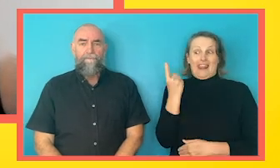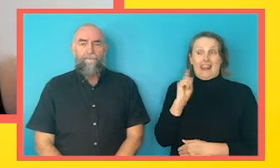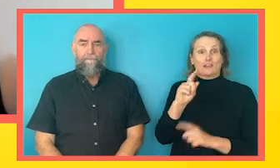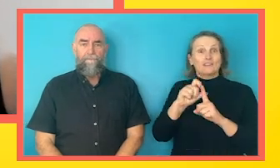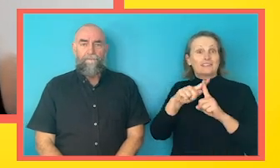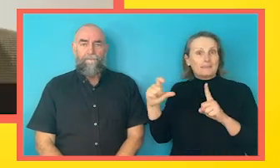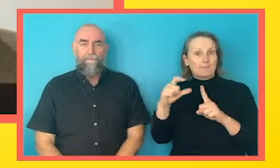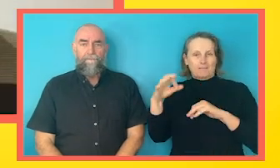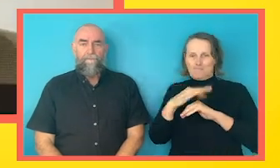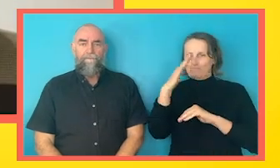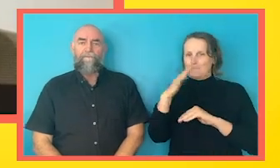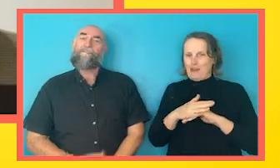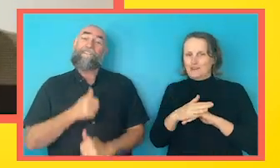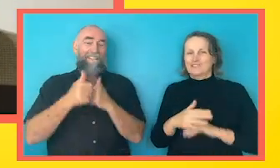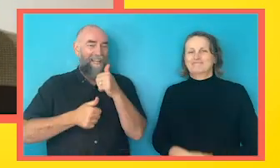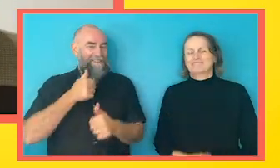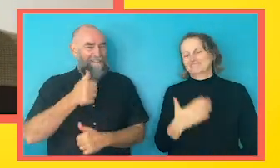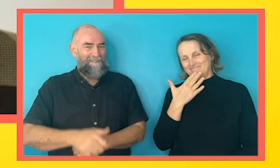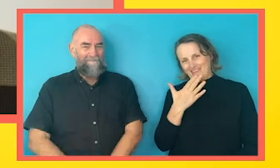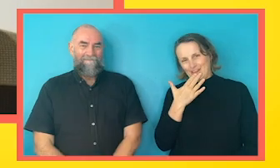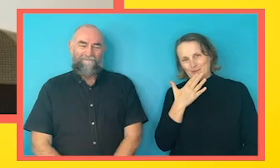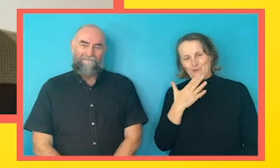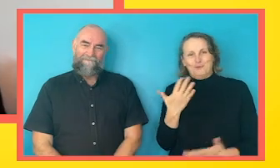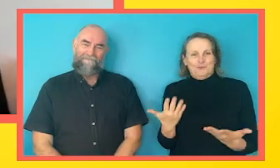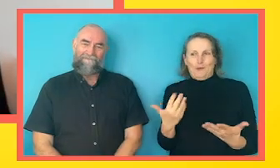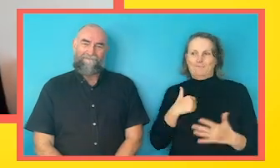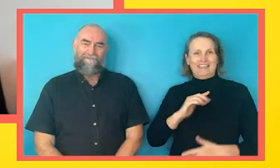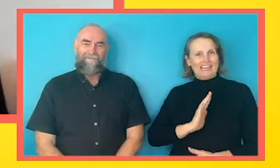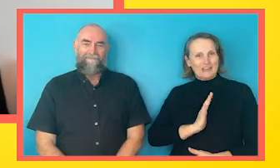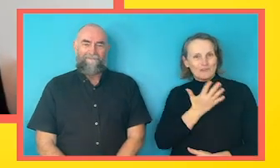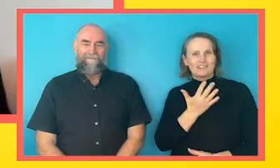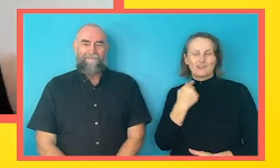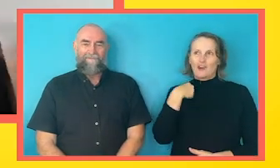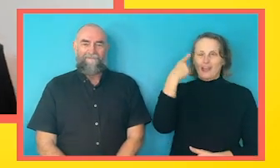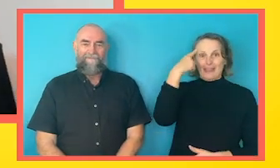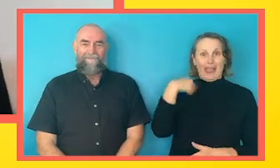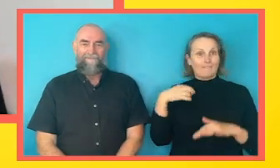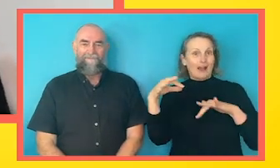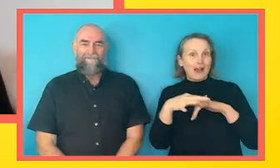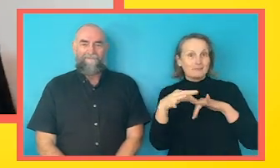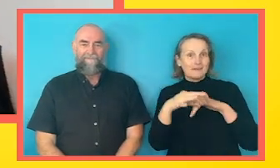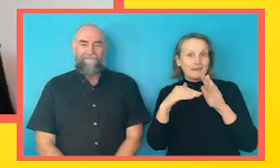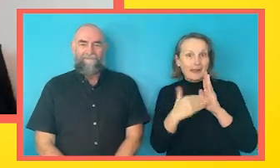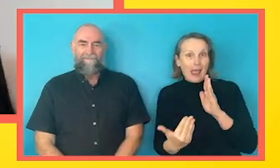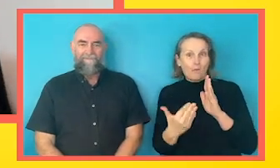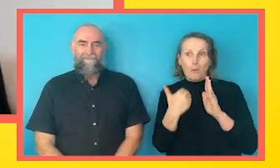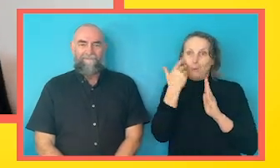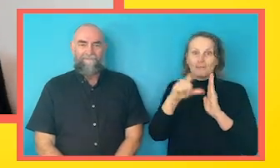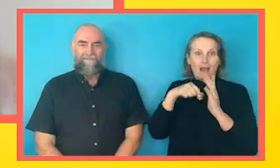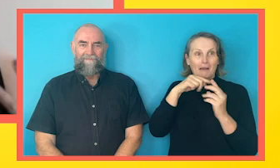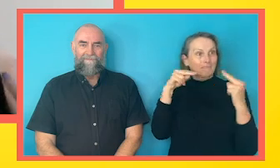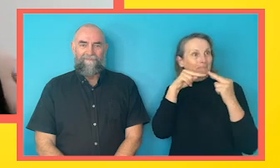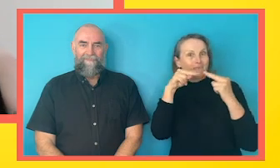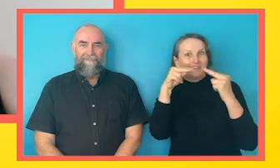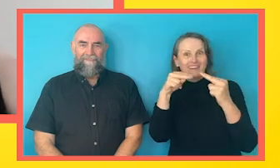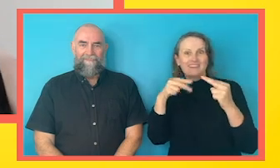of last year, so in December. Thank you. So it's been interesting juggling having a husband around now all the time and